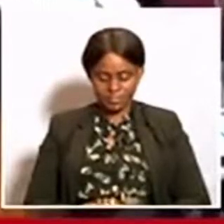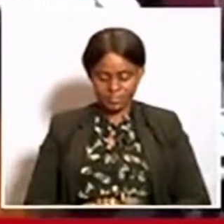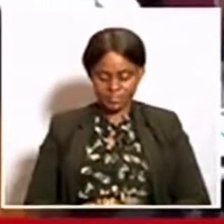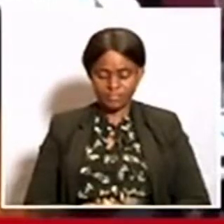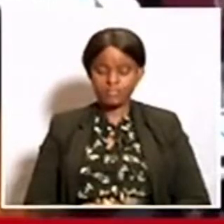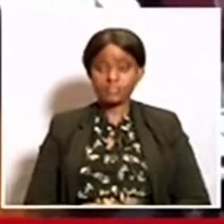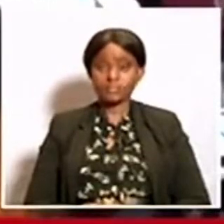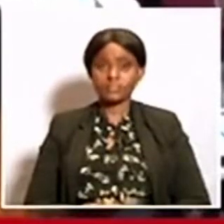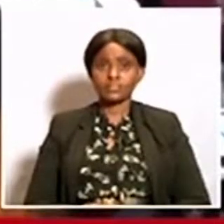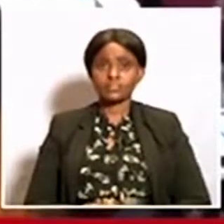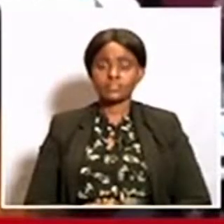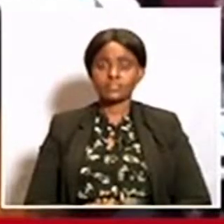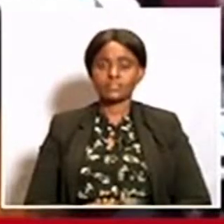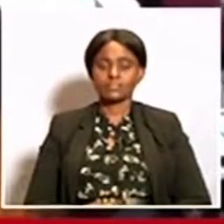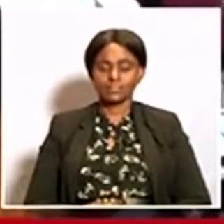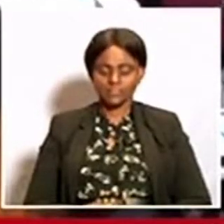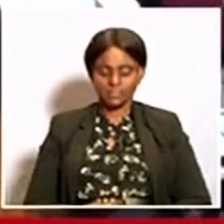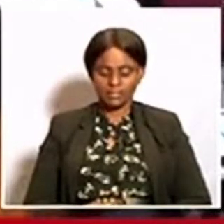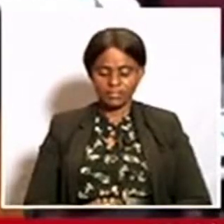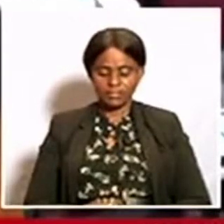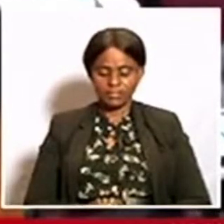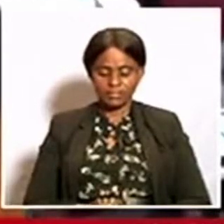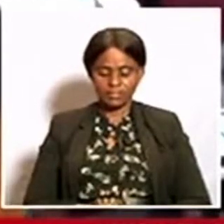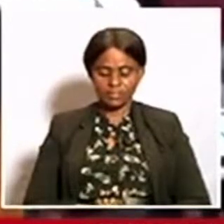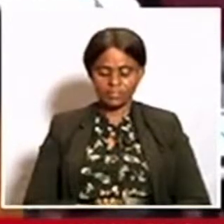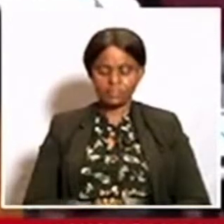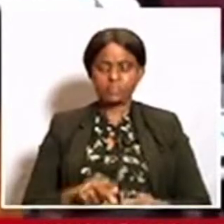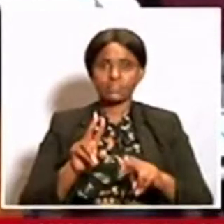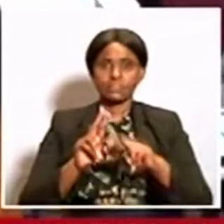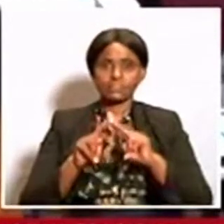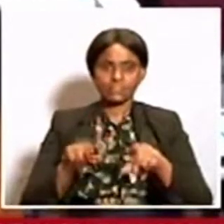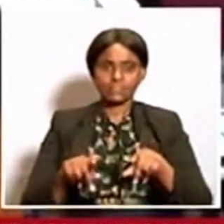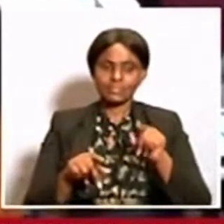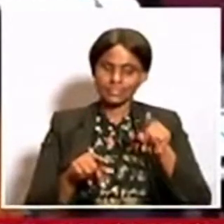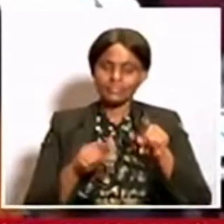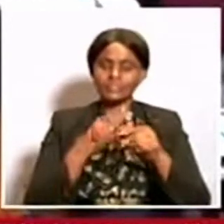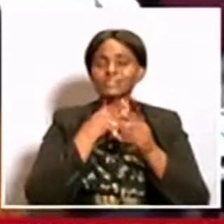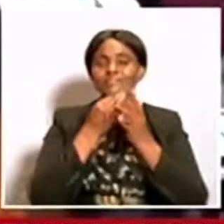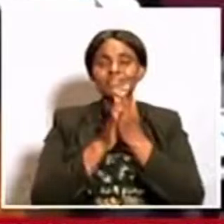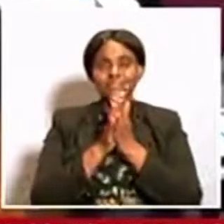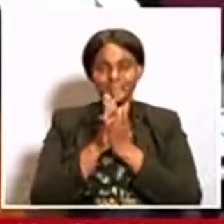you. The same. Thank you. Chair, this is very interesting.